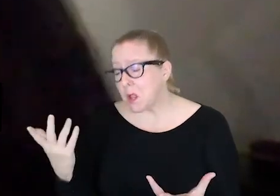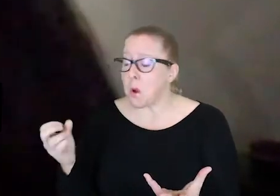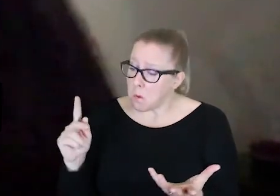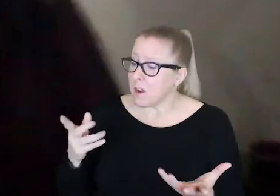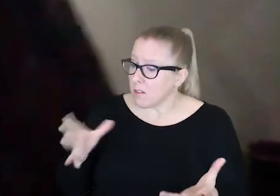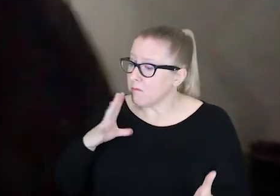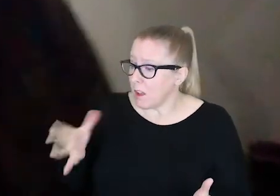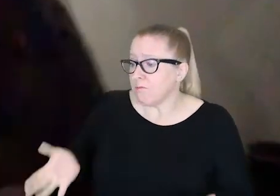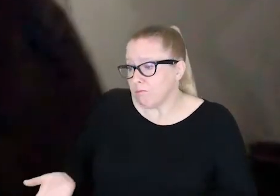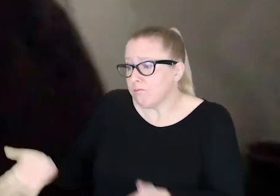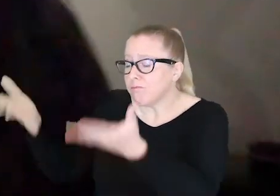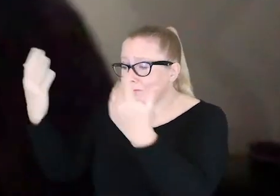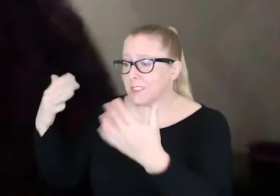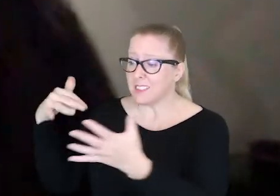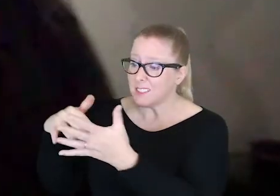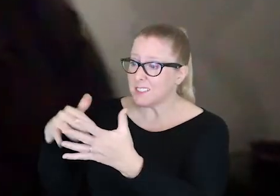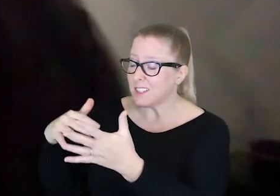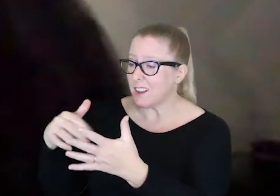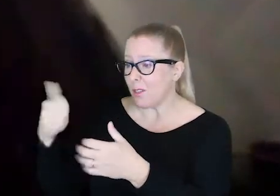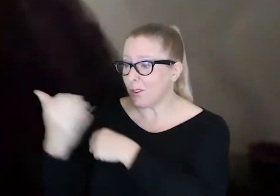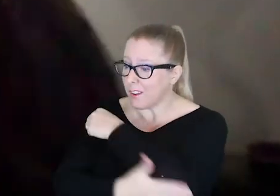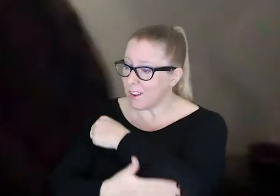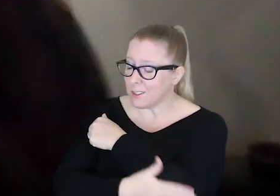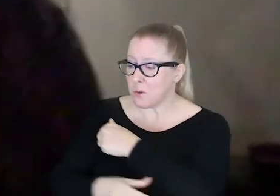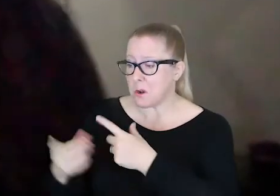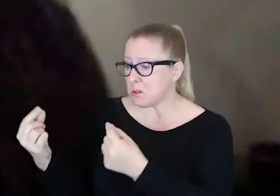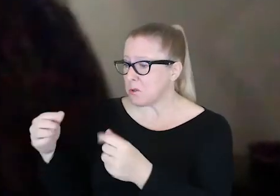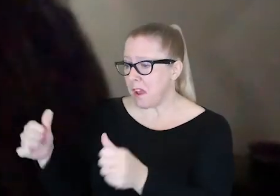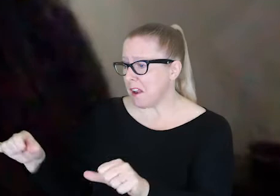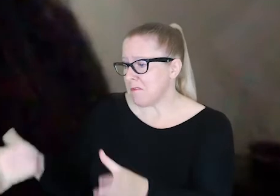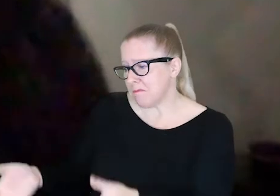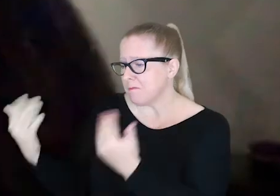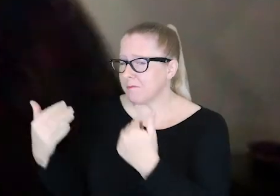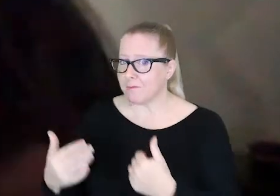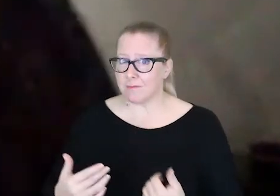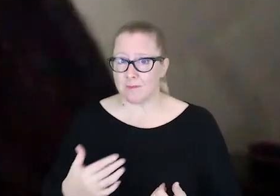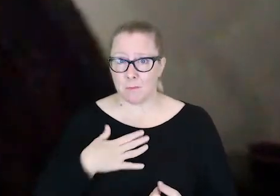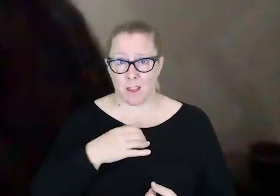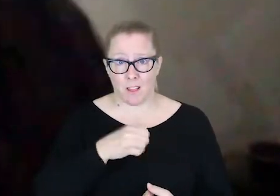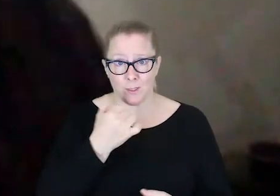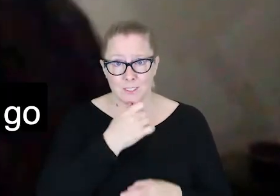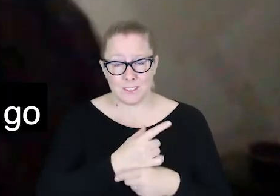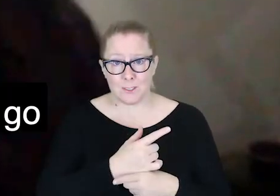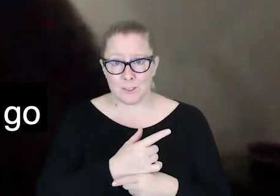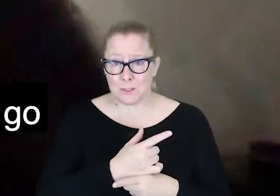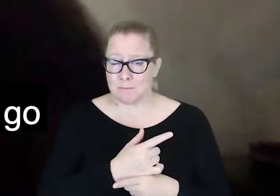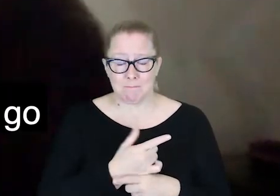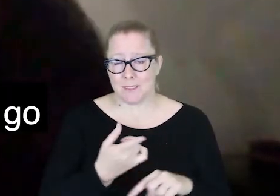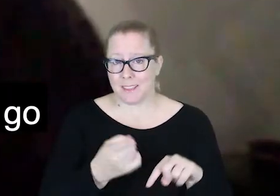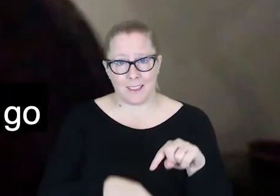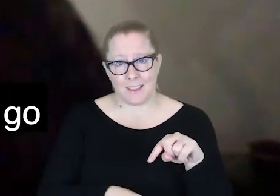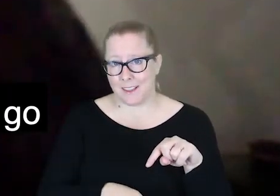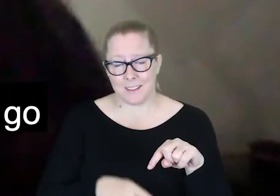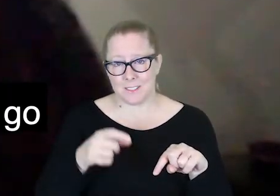get married, so it's okay if she study abroad or do whatever she wants. Because for my other sisters, maybe it was